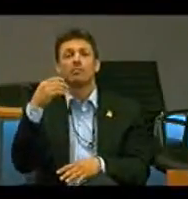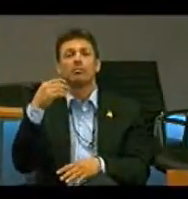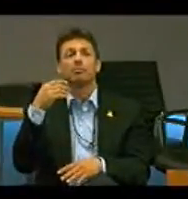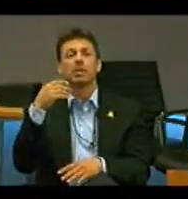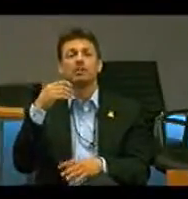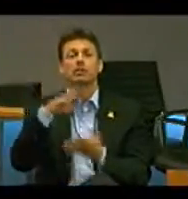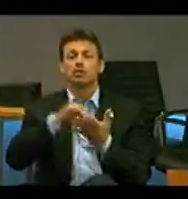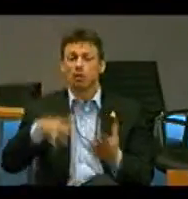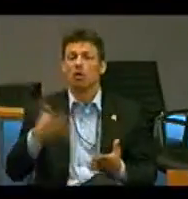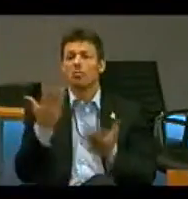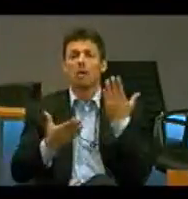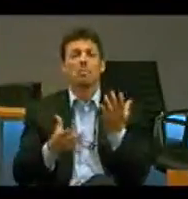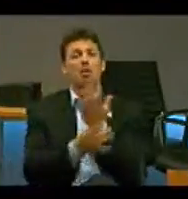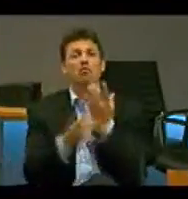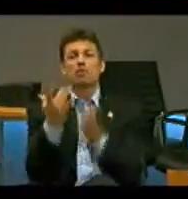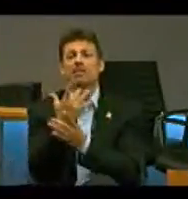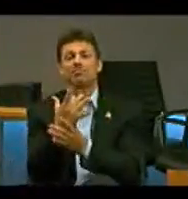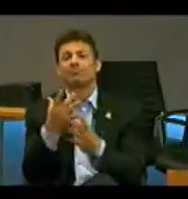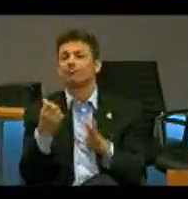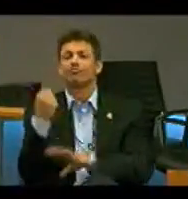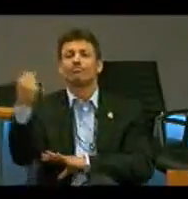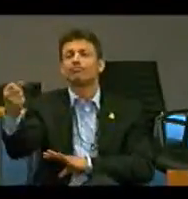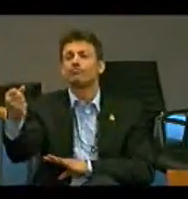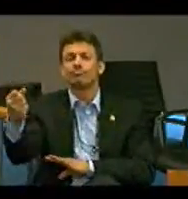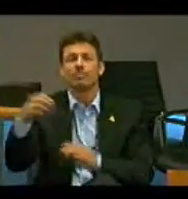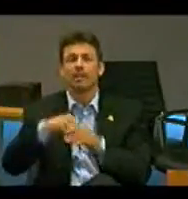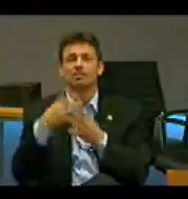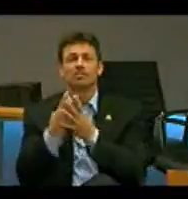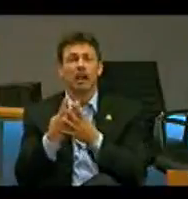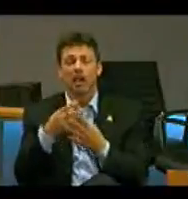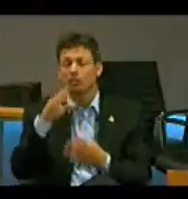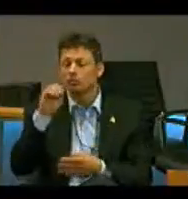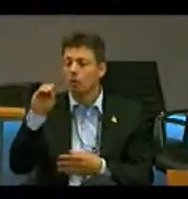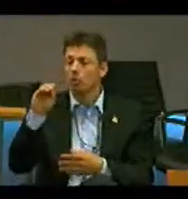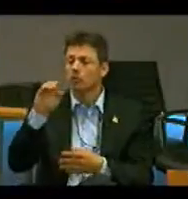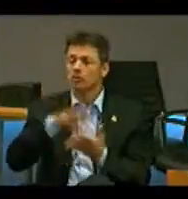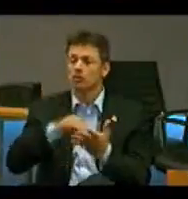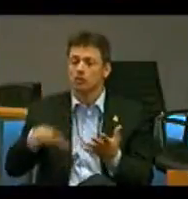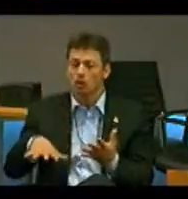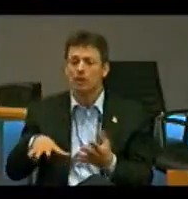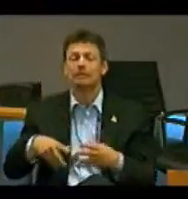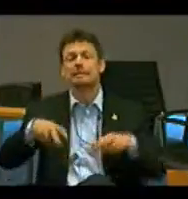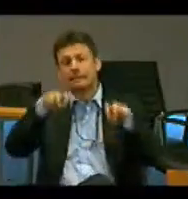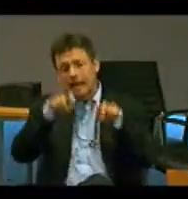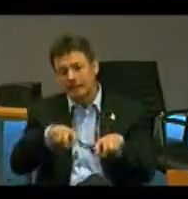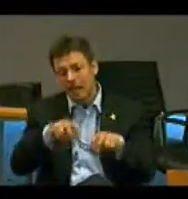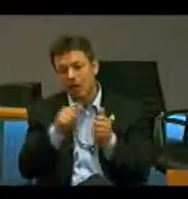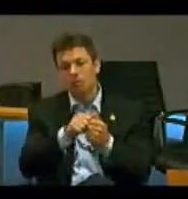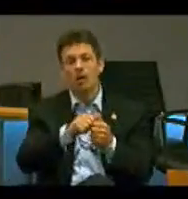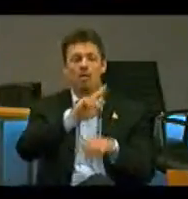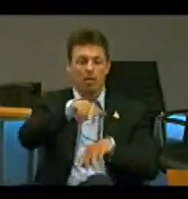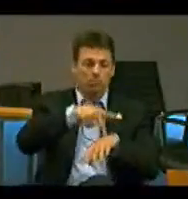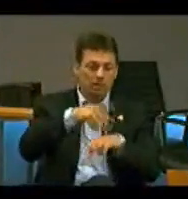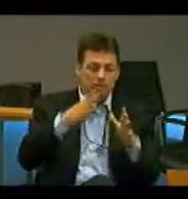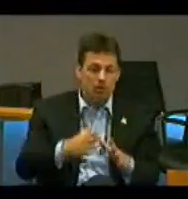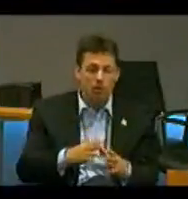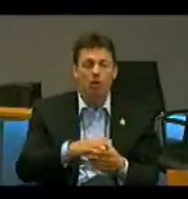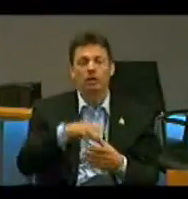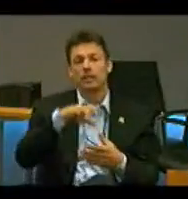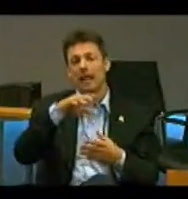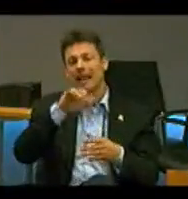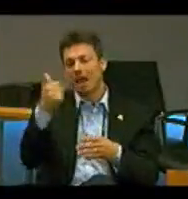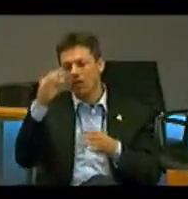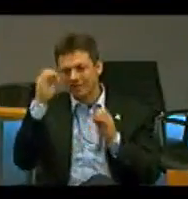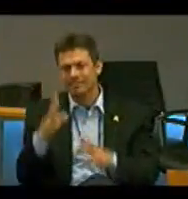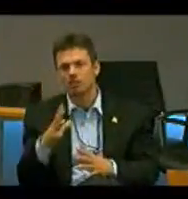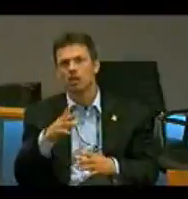juvenile detention center faster than you could blink. Instead, that child was sat down, by principals, by people that could support her, and they talked to her, and they learned